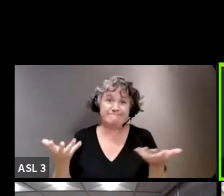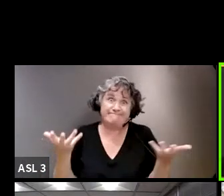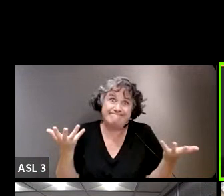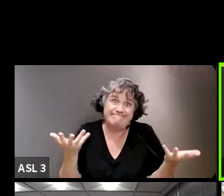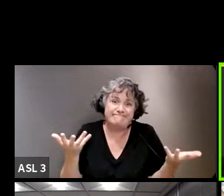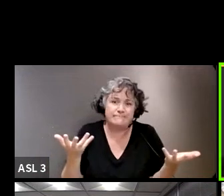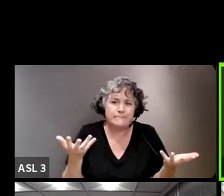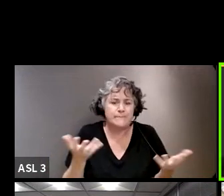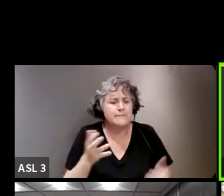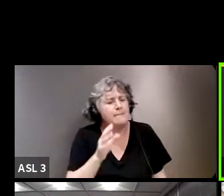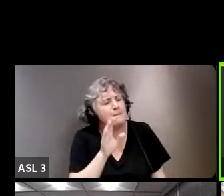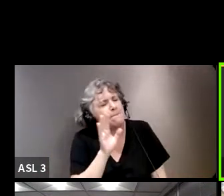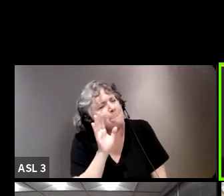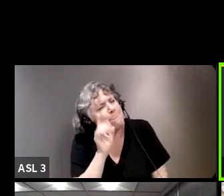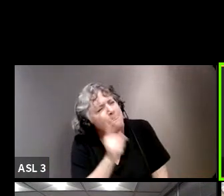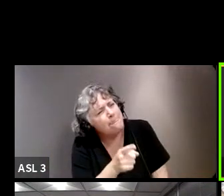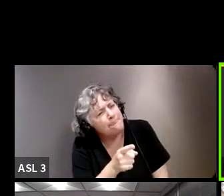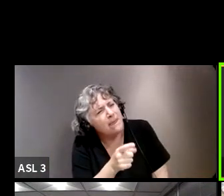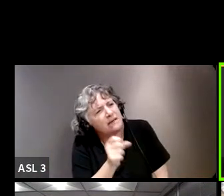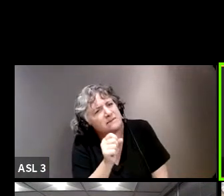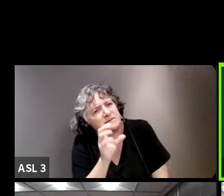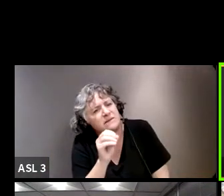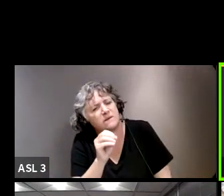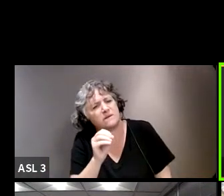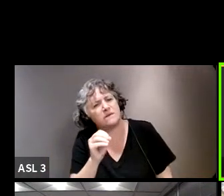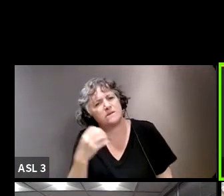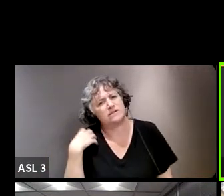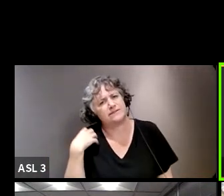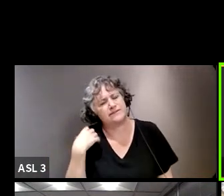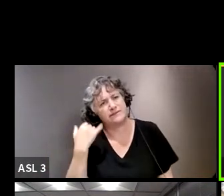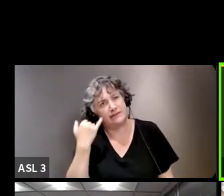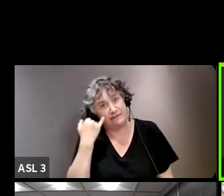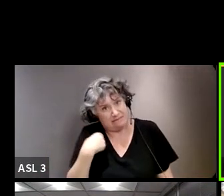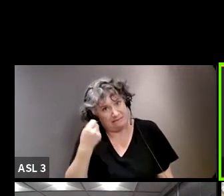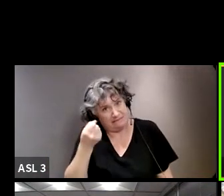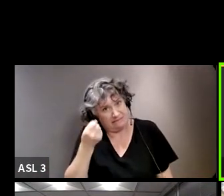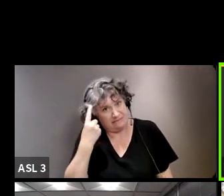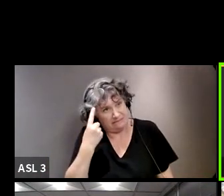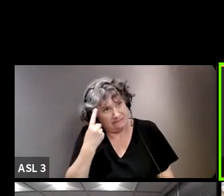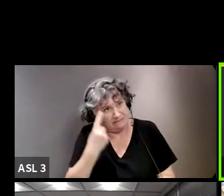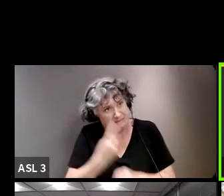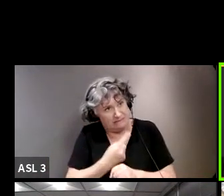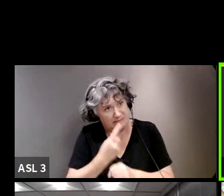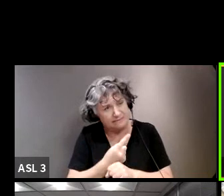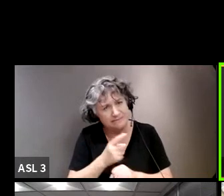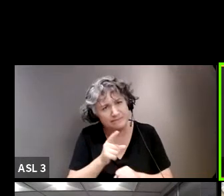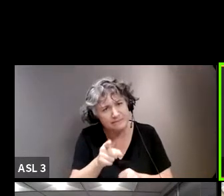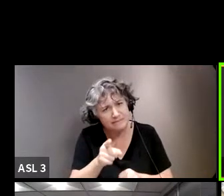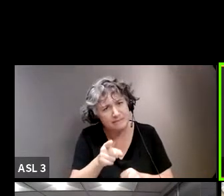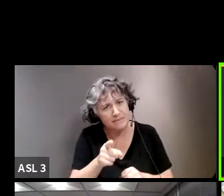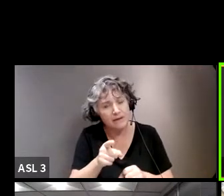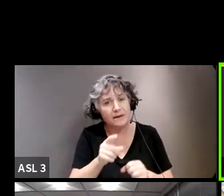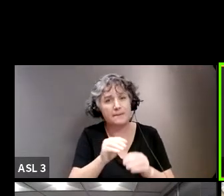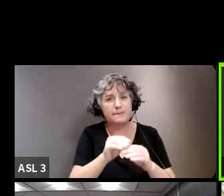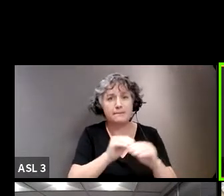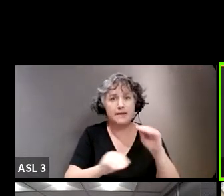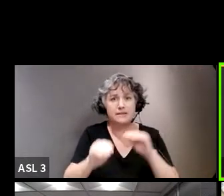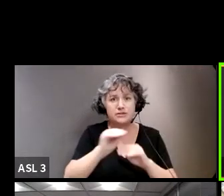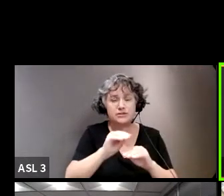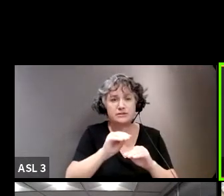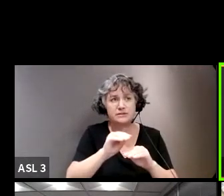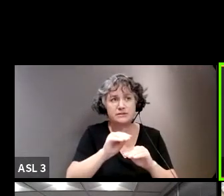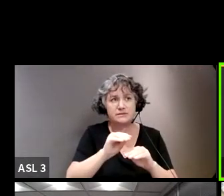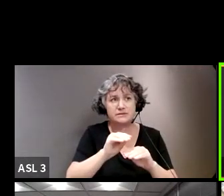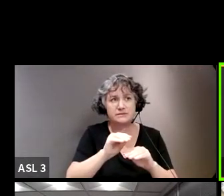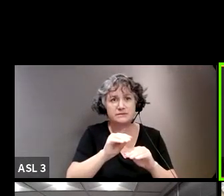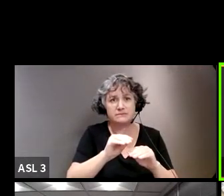so so chief uh if i have correct if i've understood correctly is that the budget will have an impact so